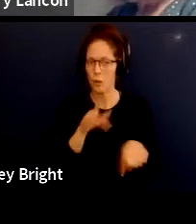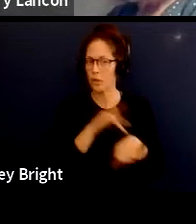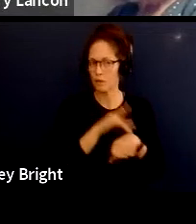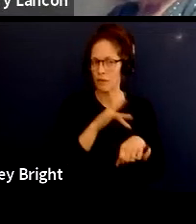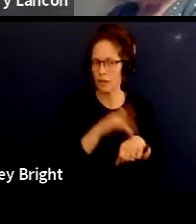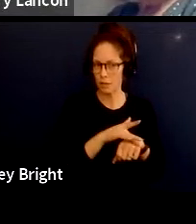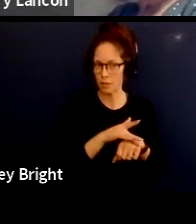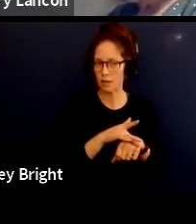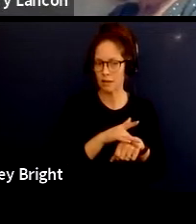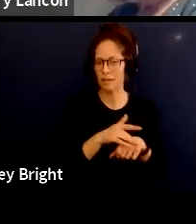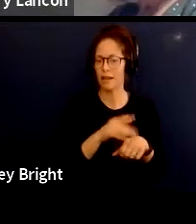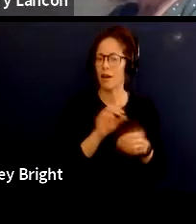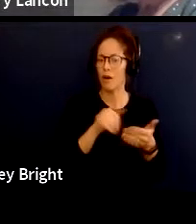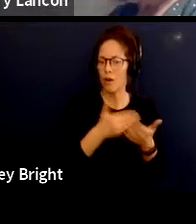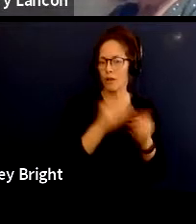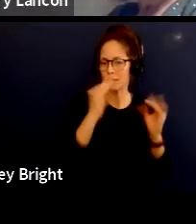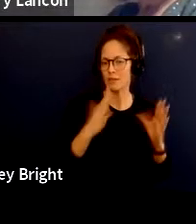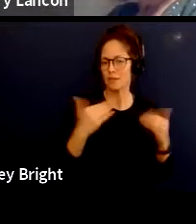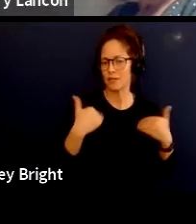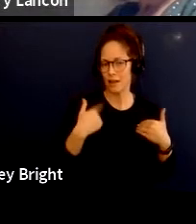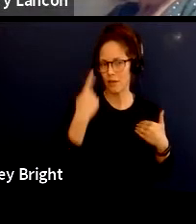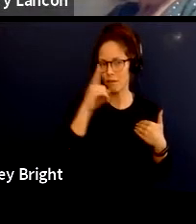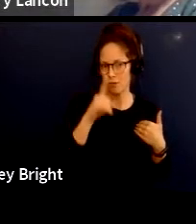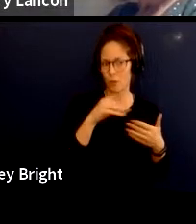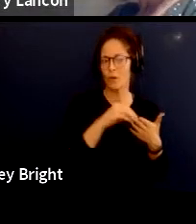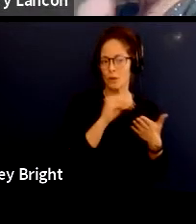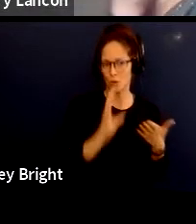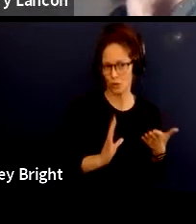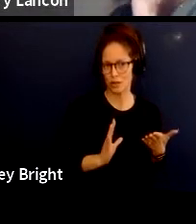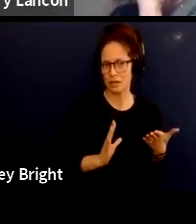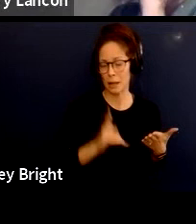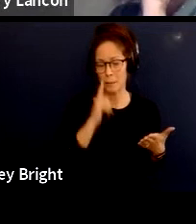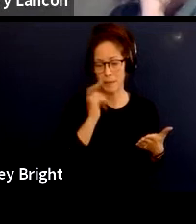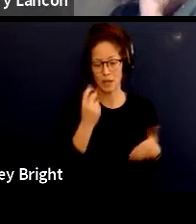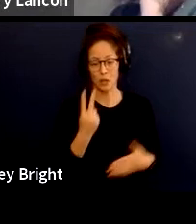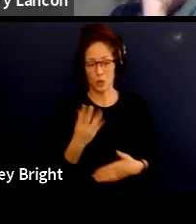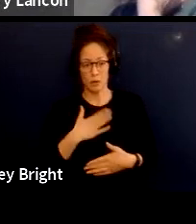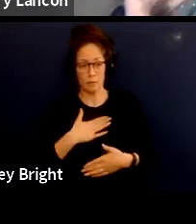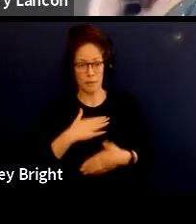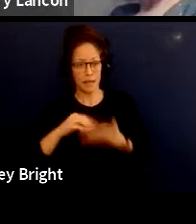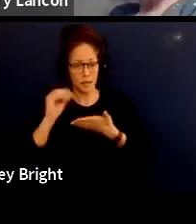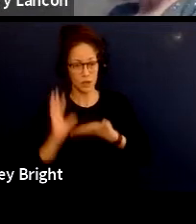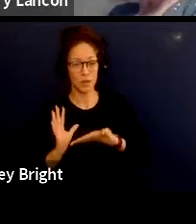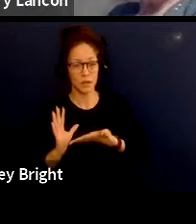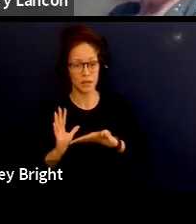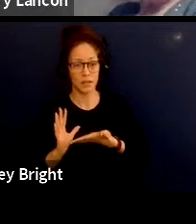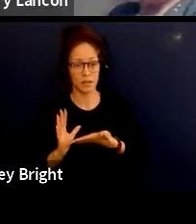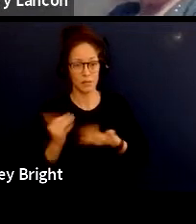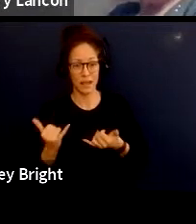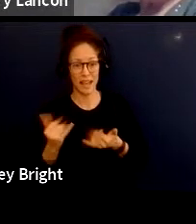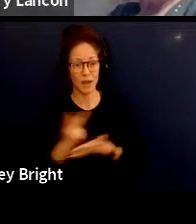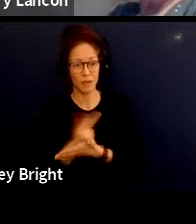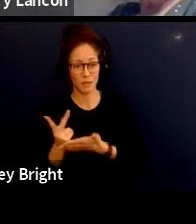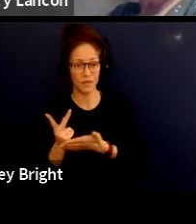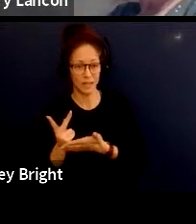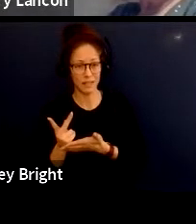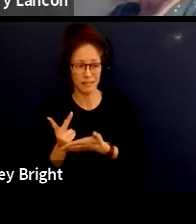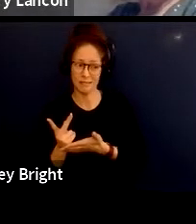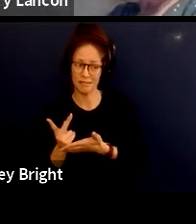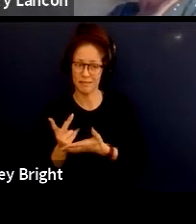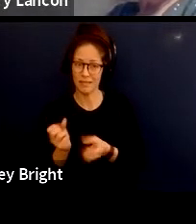have for the students. I'm concerned because two of my students are currently failing most of their